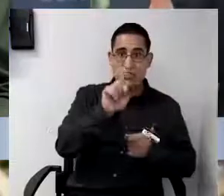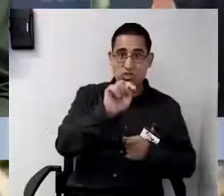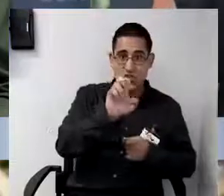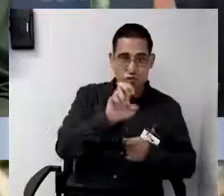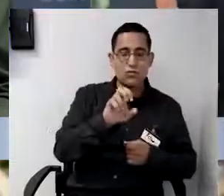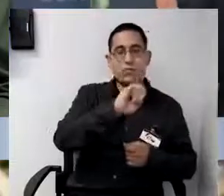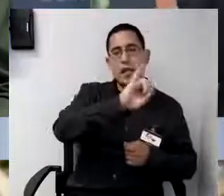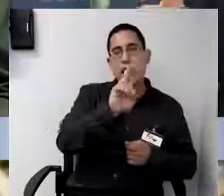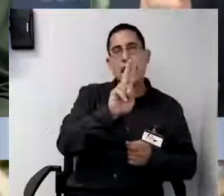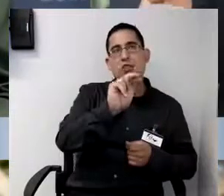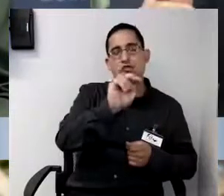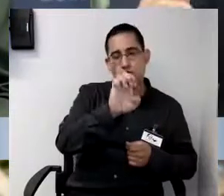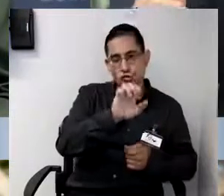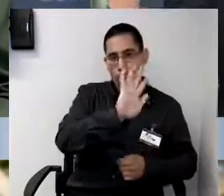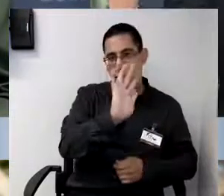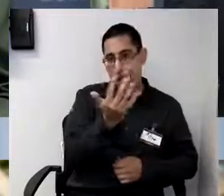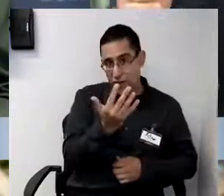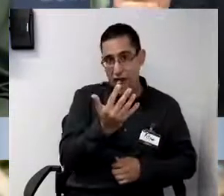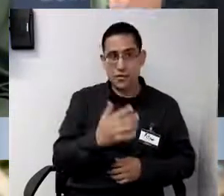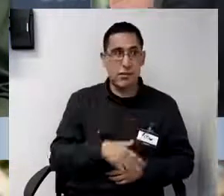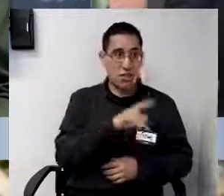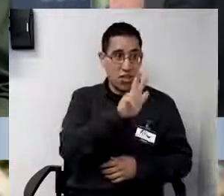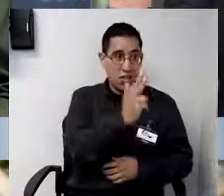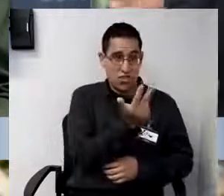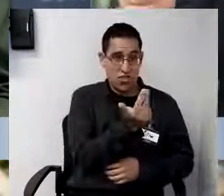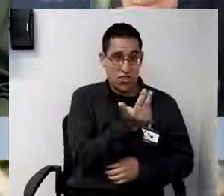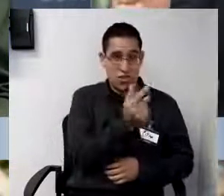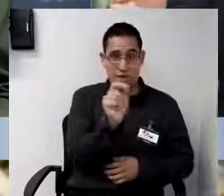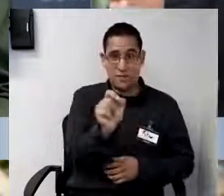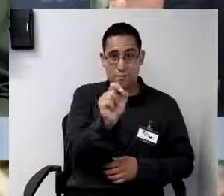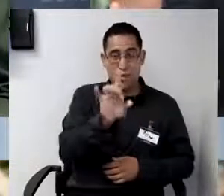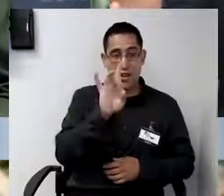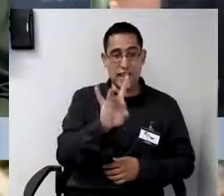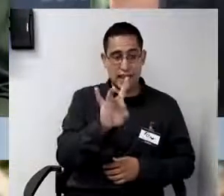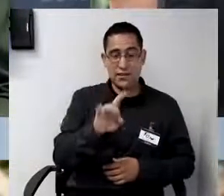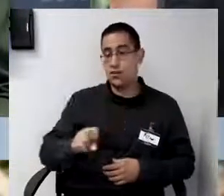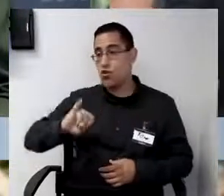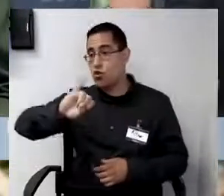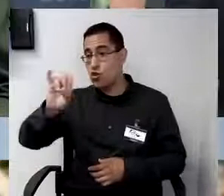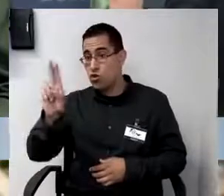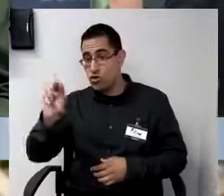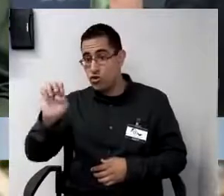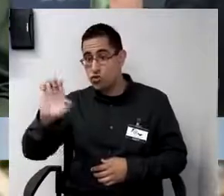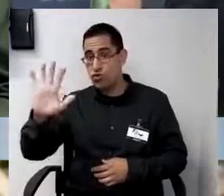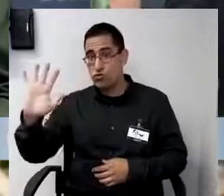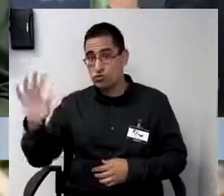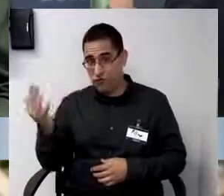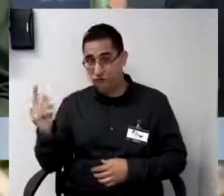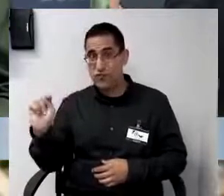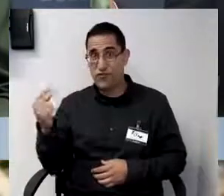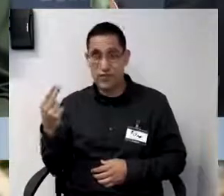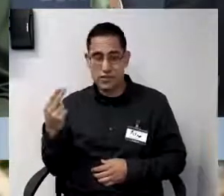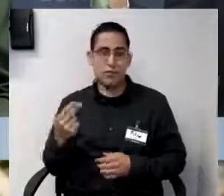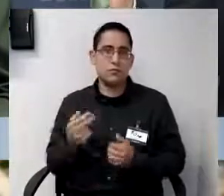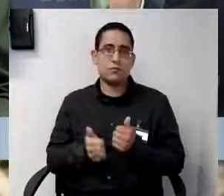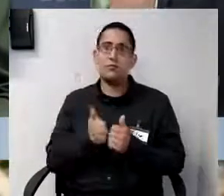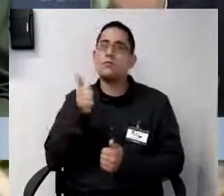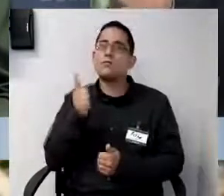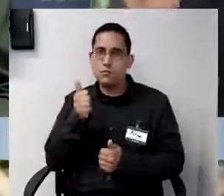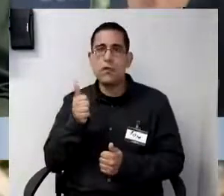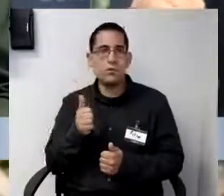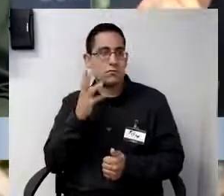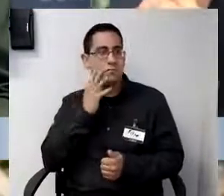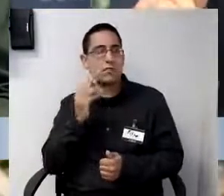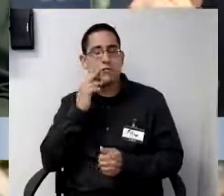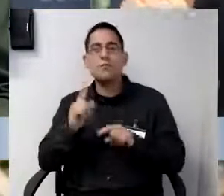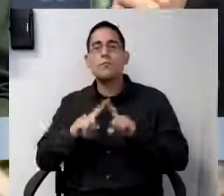13.8. So June 5th was one of the highest that the county had experienced at 13.8, but then we saw that